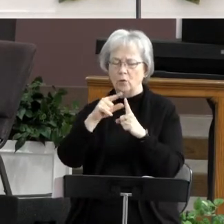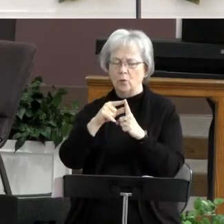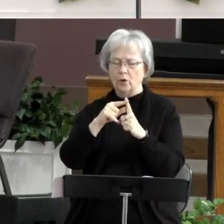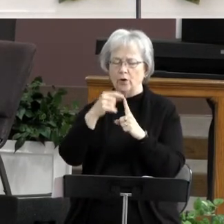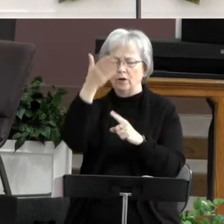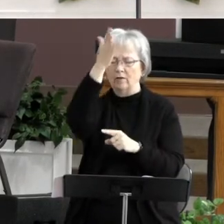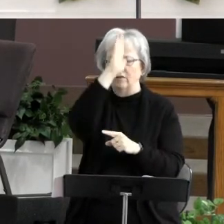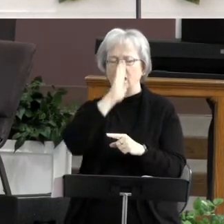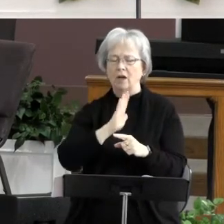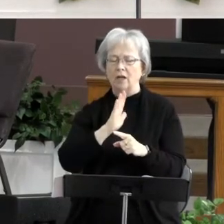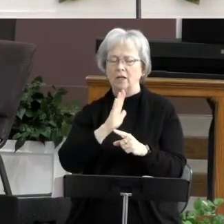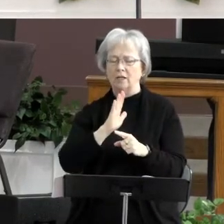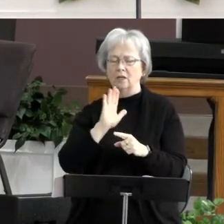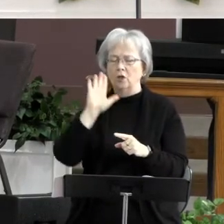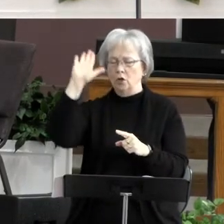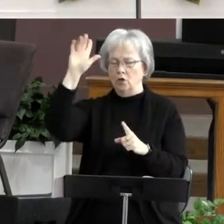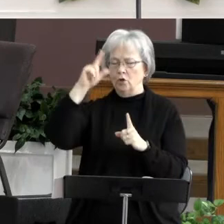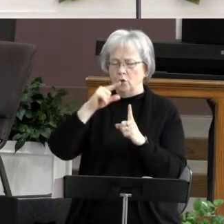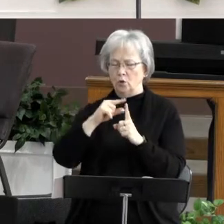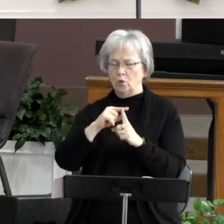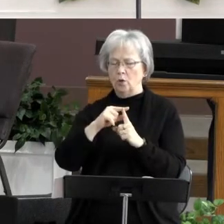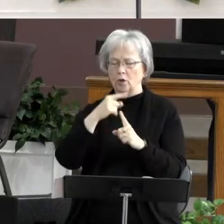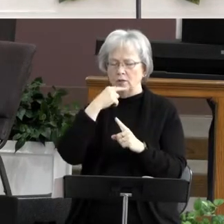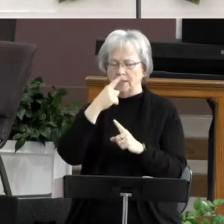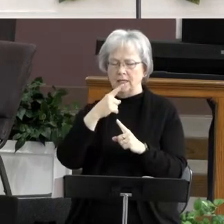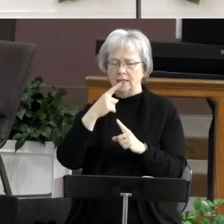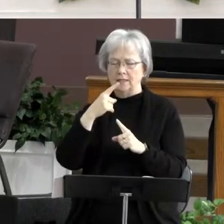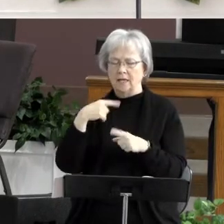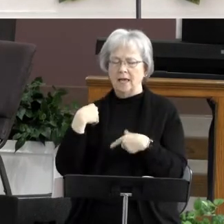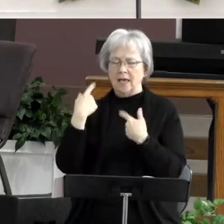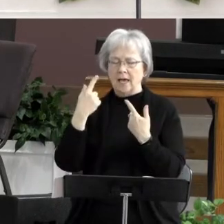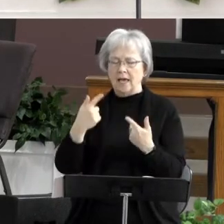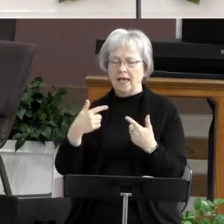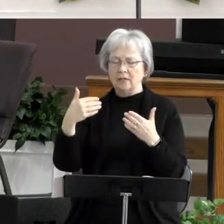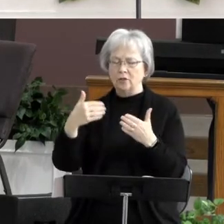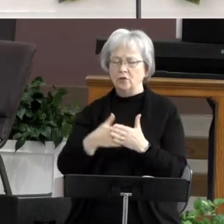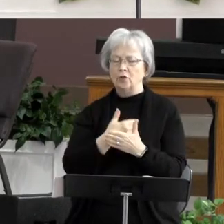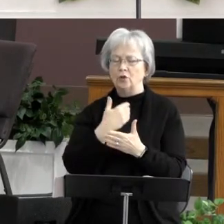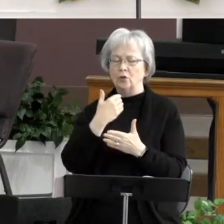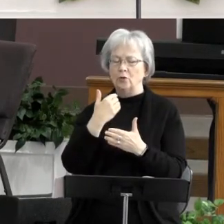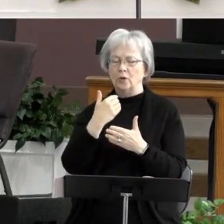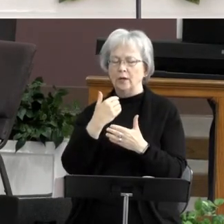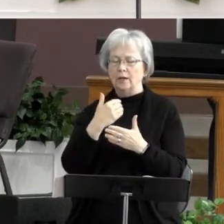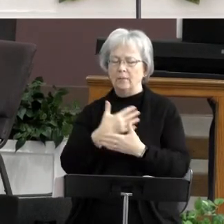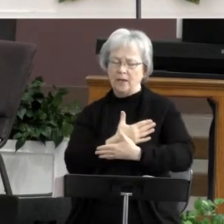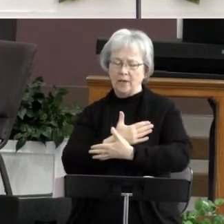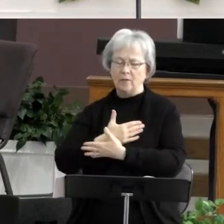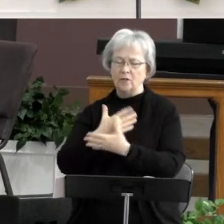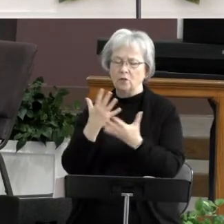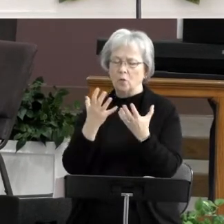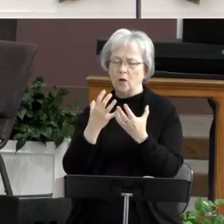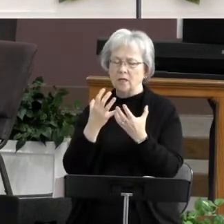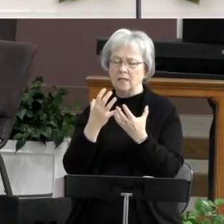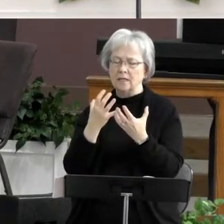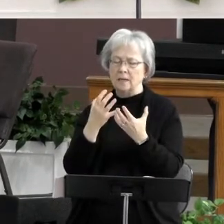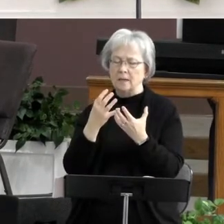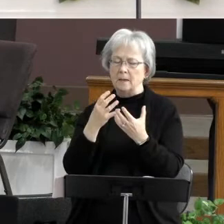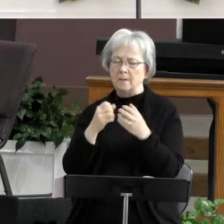Your Word says, as newborn babes, desire the sincere milk of the Word that you may grow